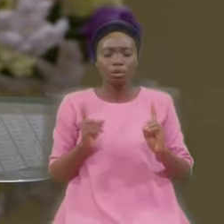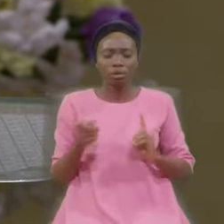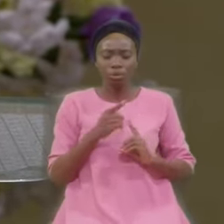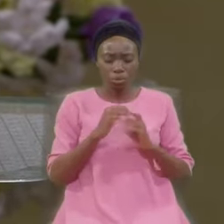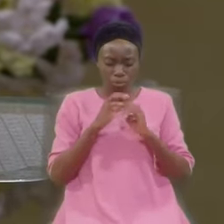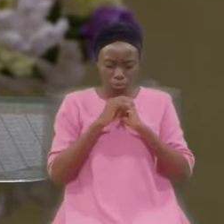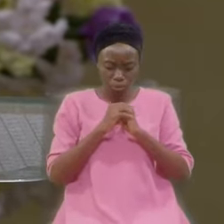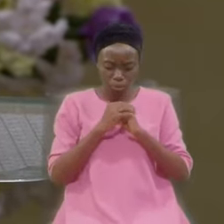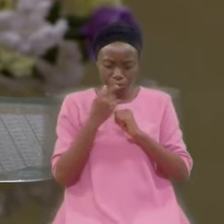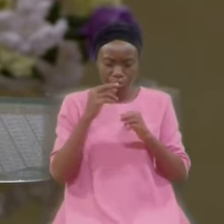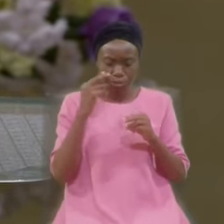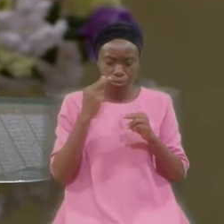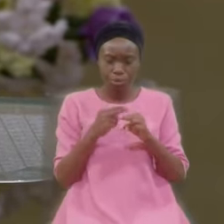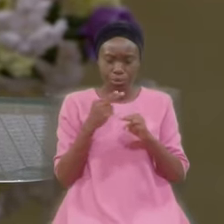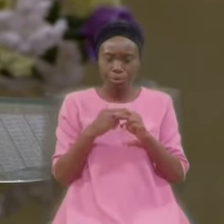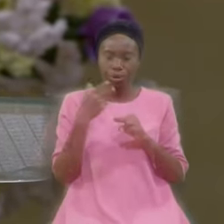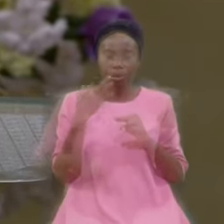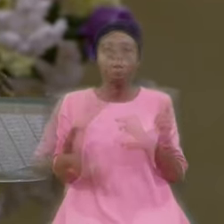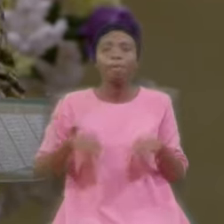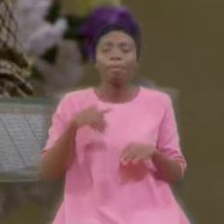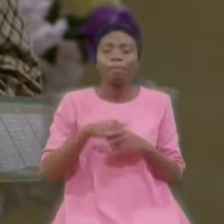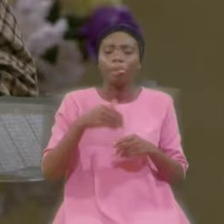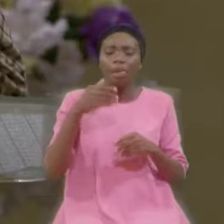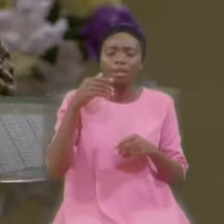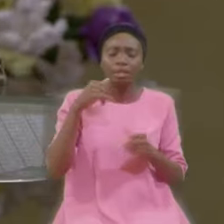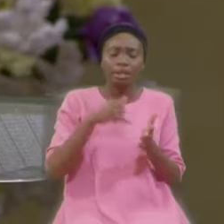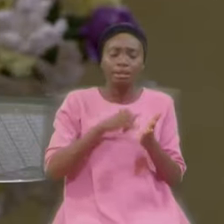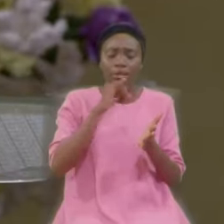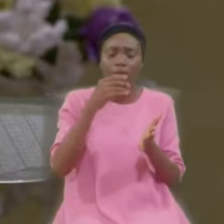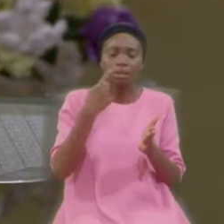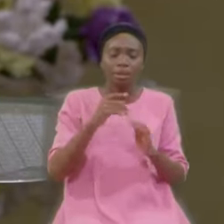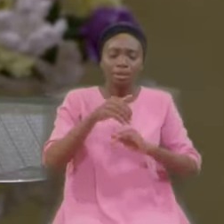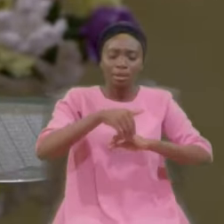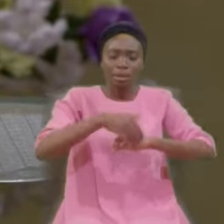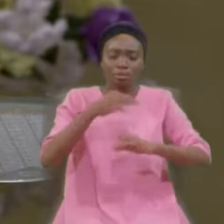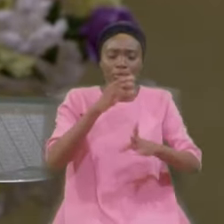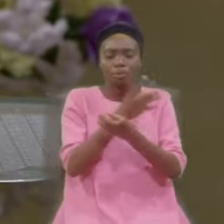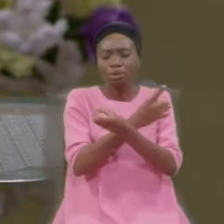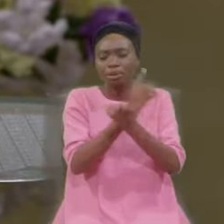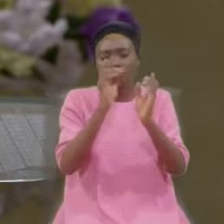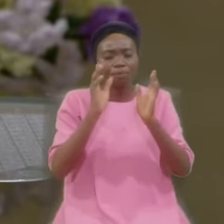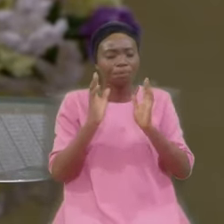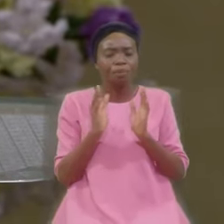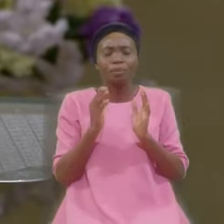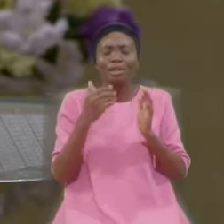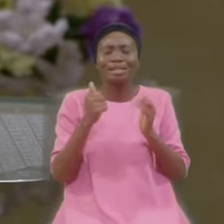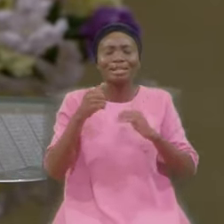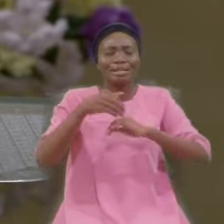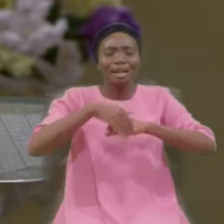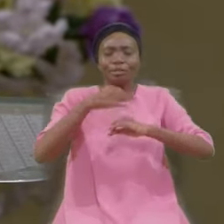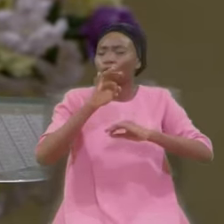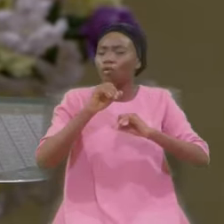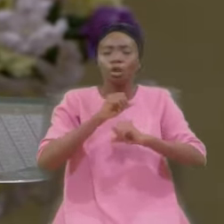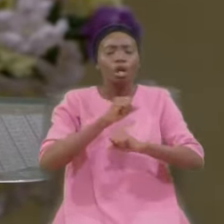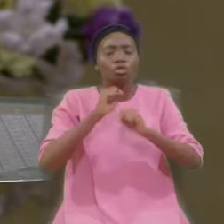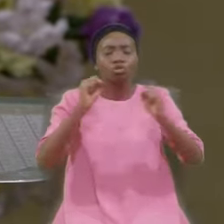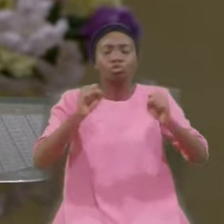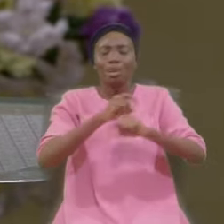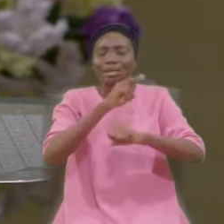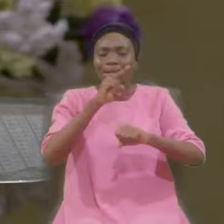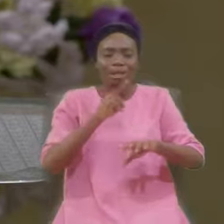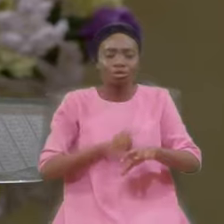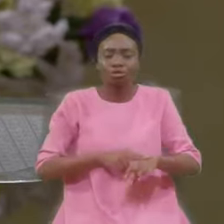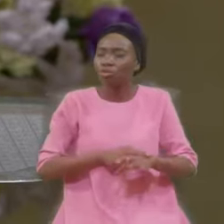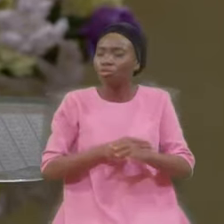name of the Lord. Of deliverance. The night of supernatural intervention